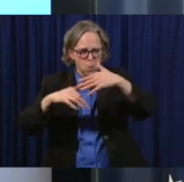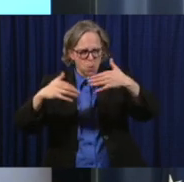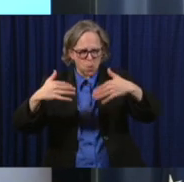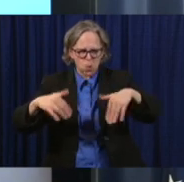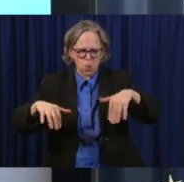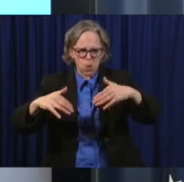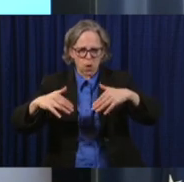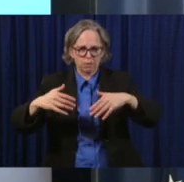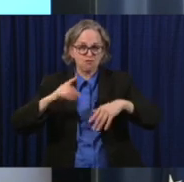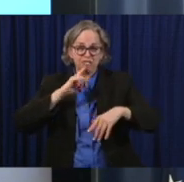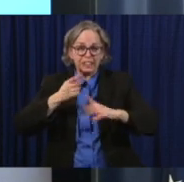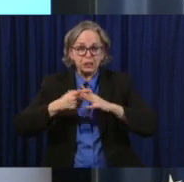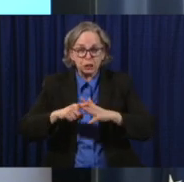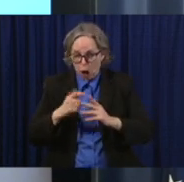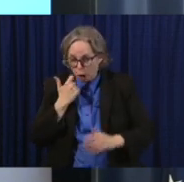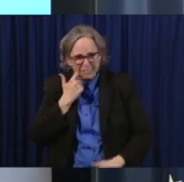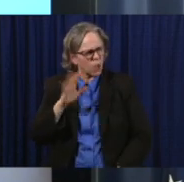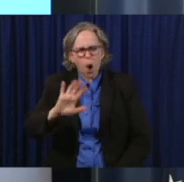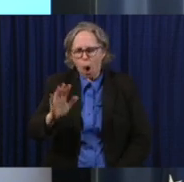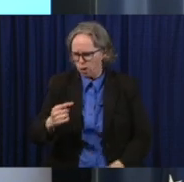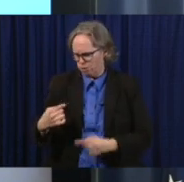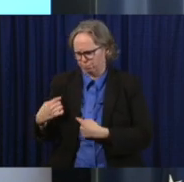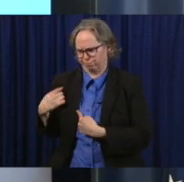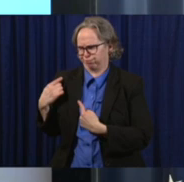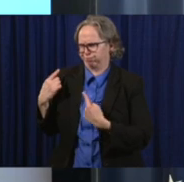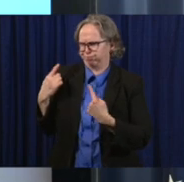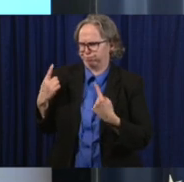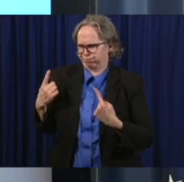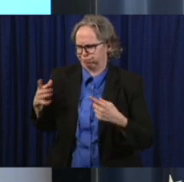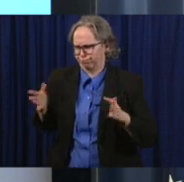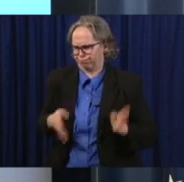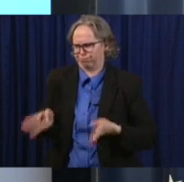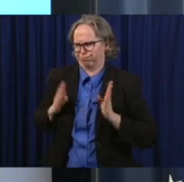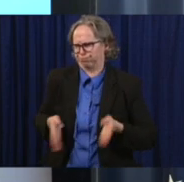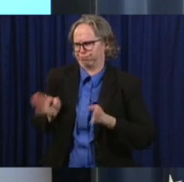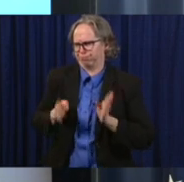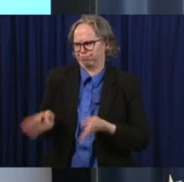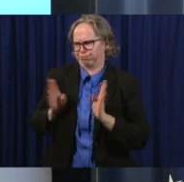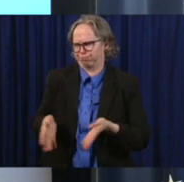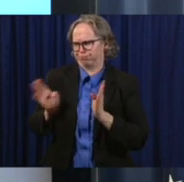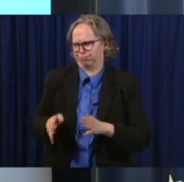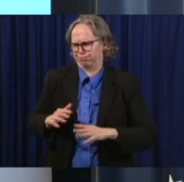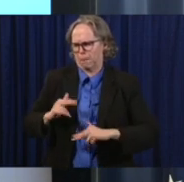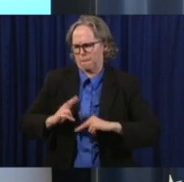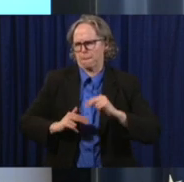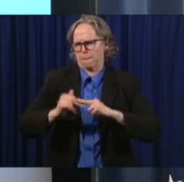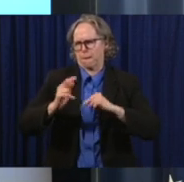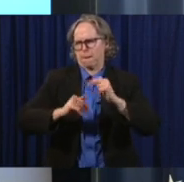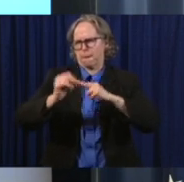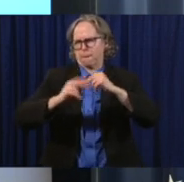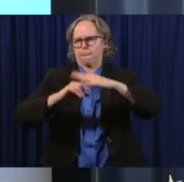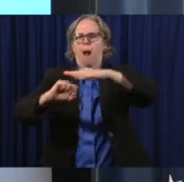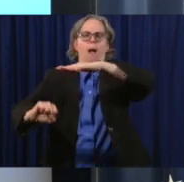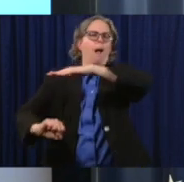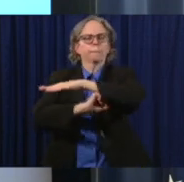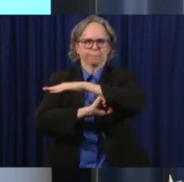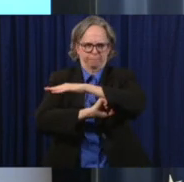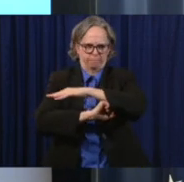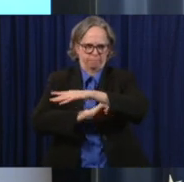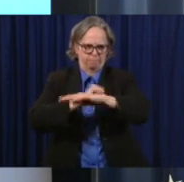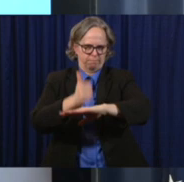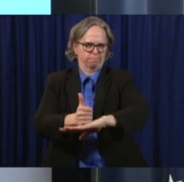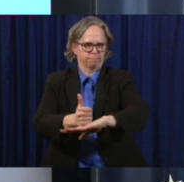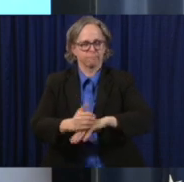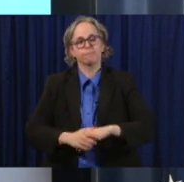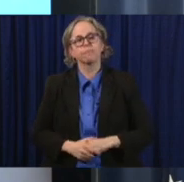on in this epidemic. Some of the particular then aspects of this plan, or the tools, as